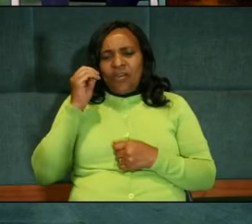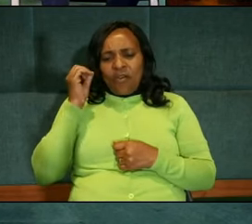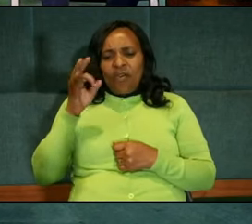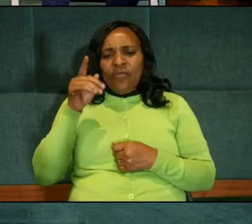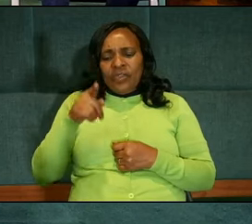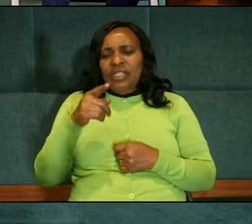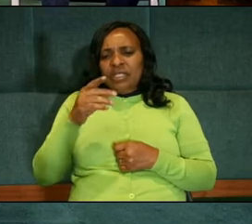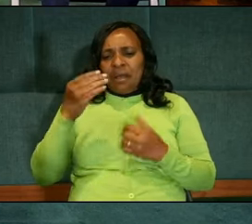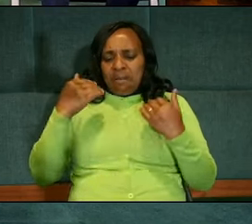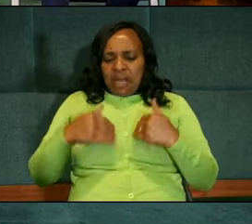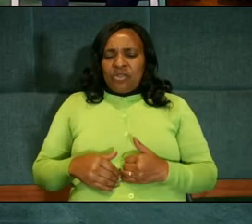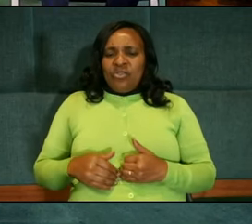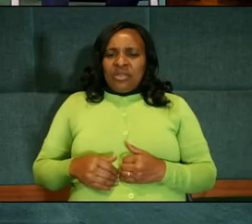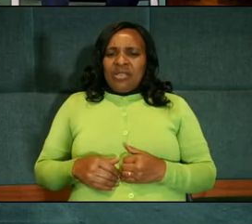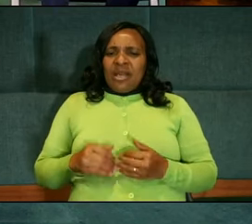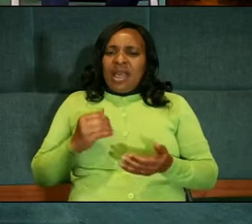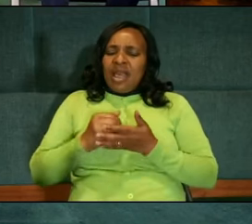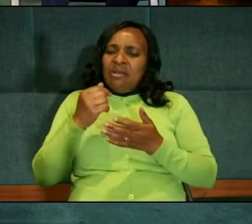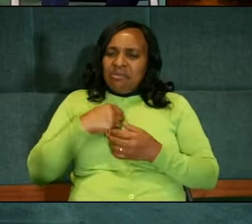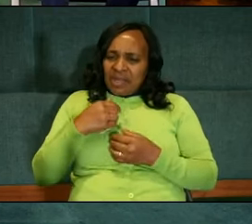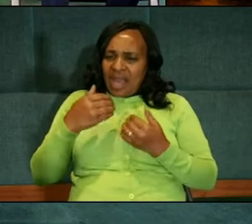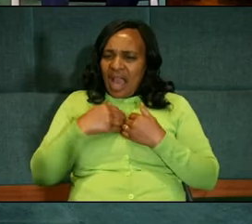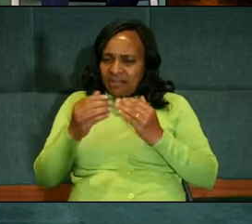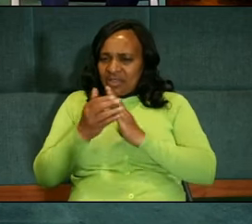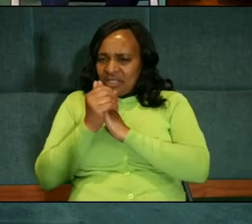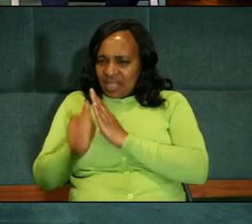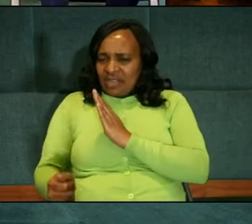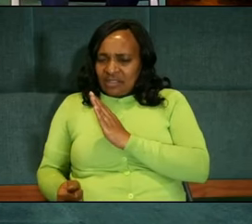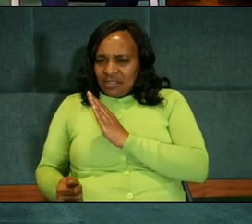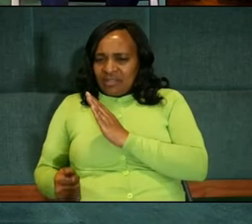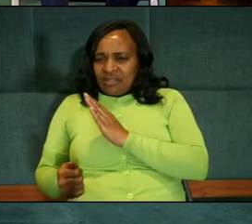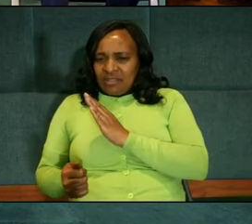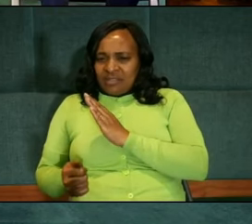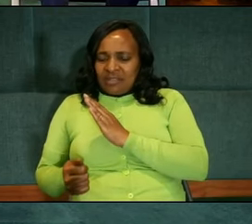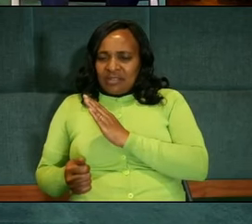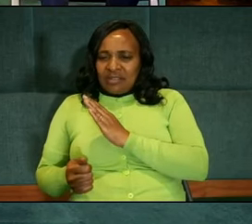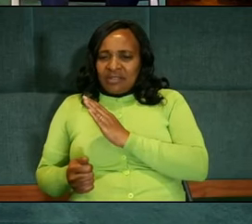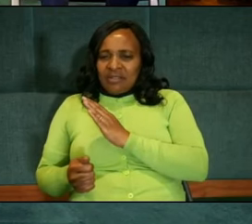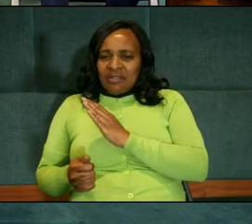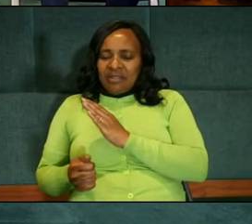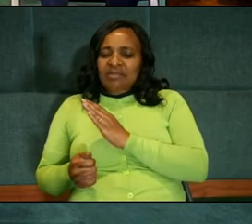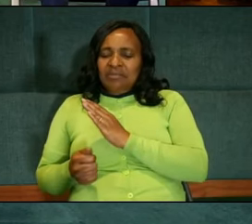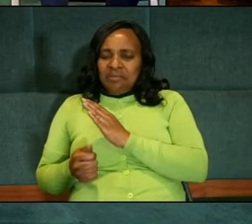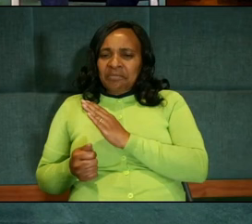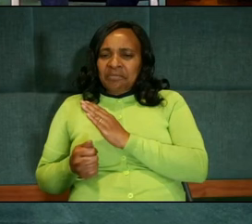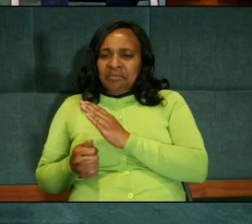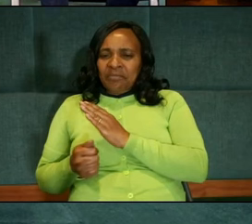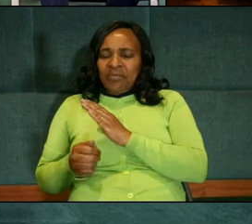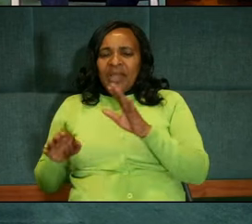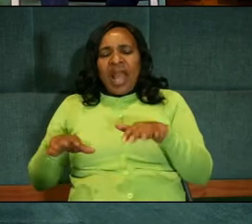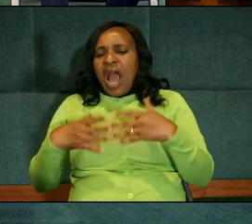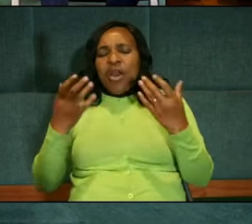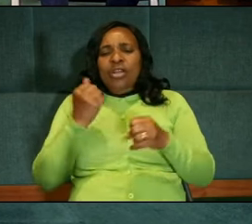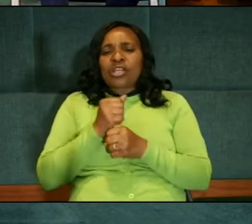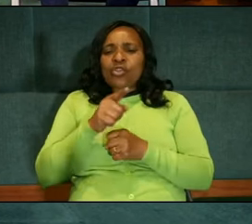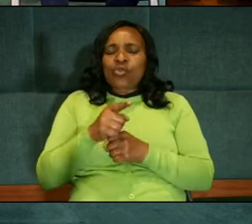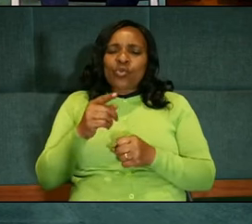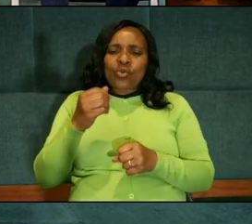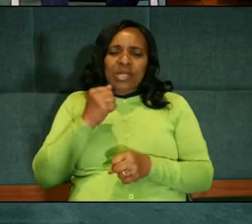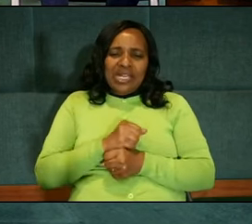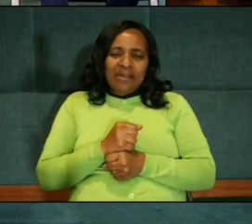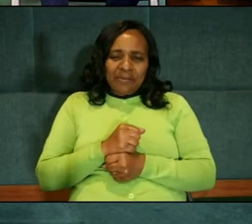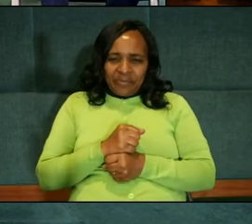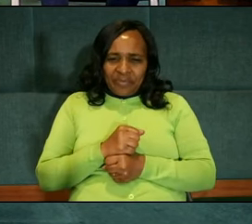I mean, help me either acquire those talents or help me deal with my inefficiencies. How did you deal with it?